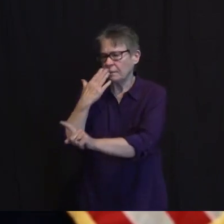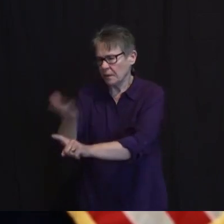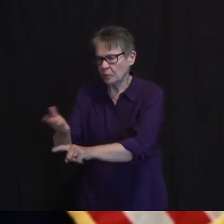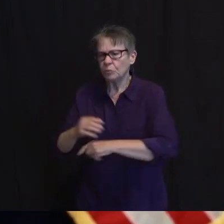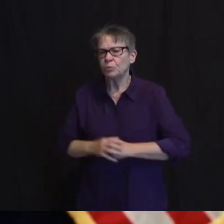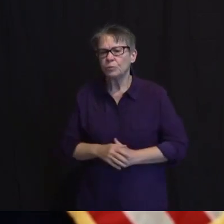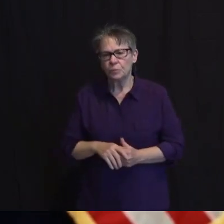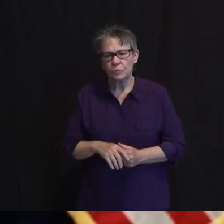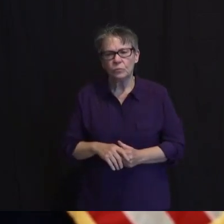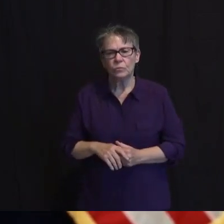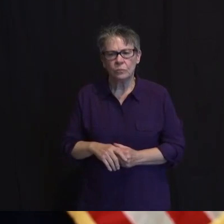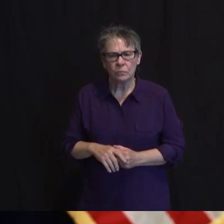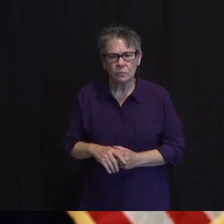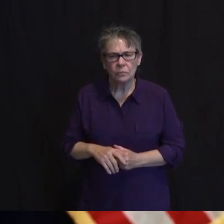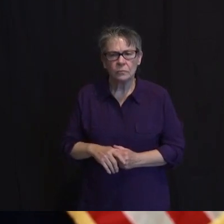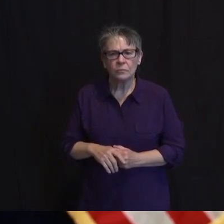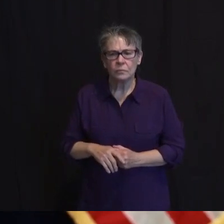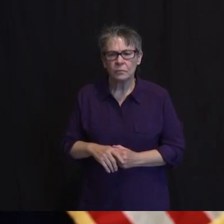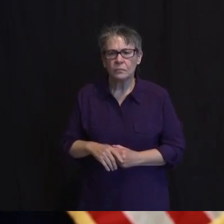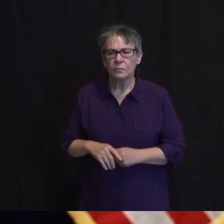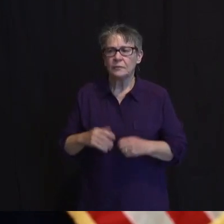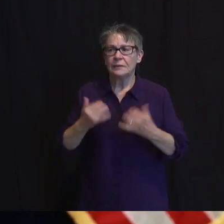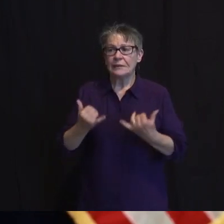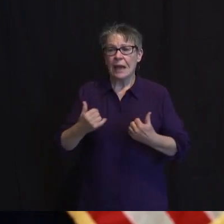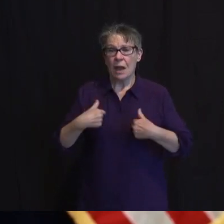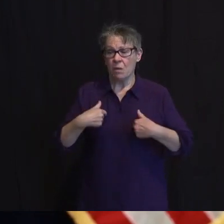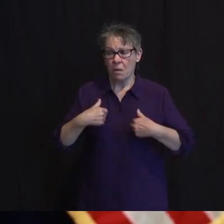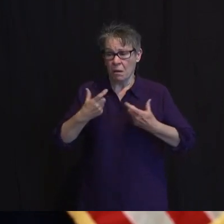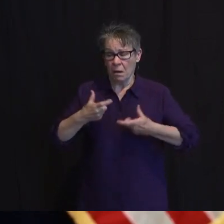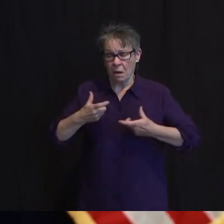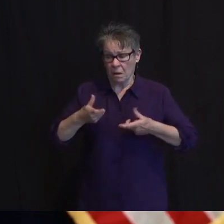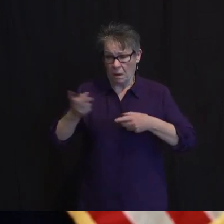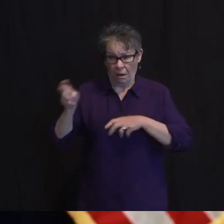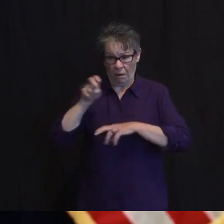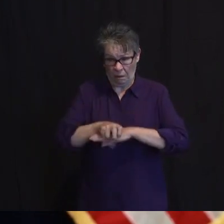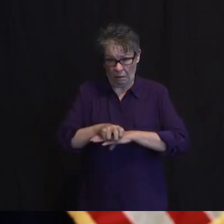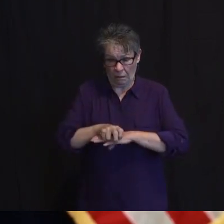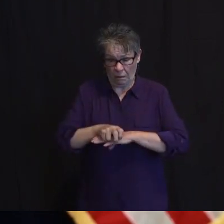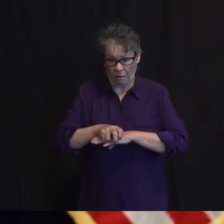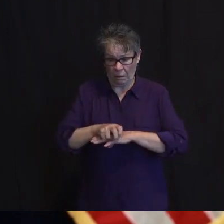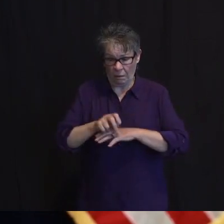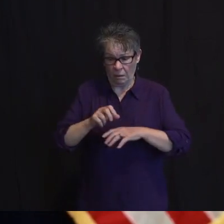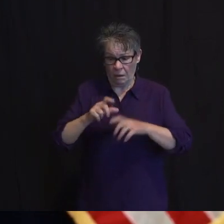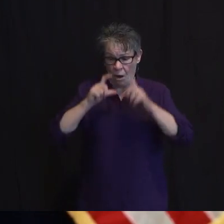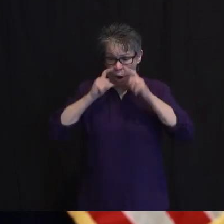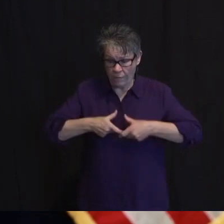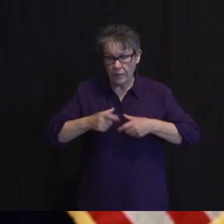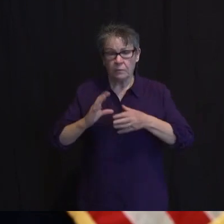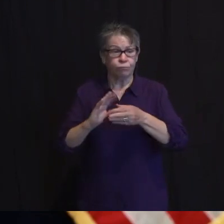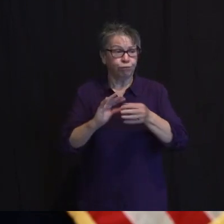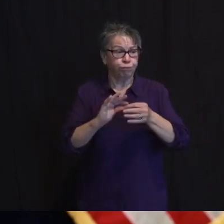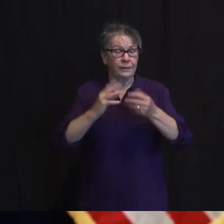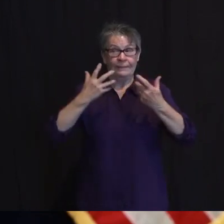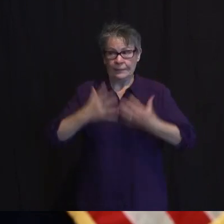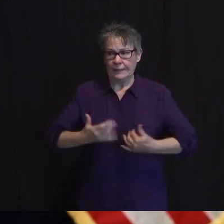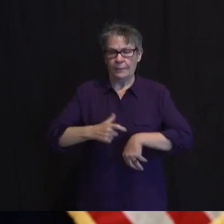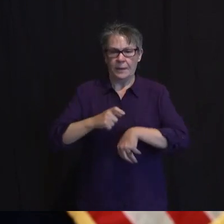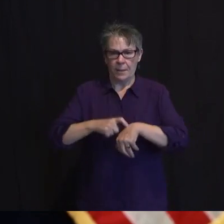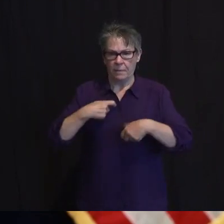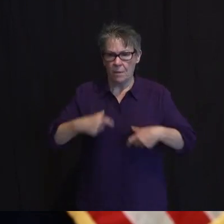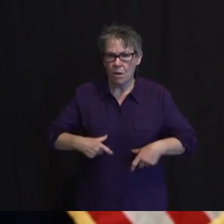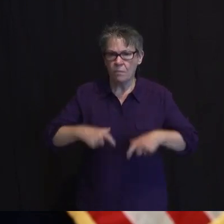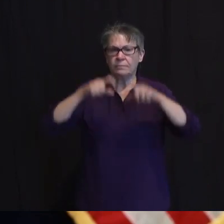in our press conference so you can understand what we're saying. So please, everybody, put something on your face. As literally, if you're